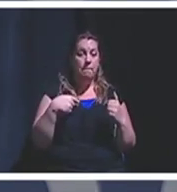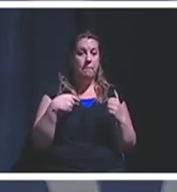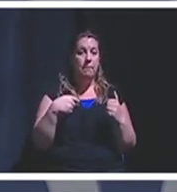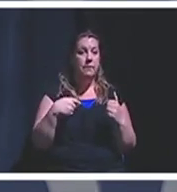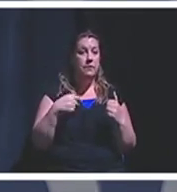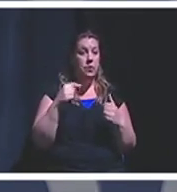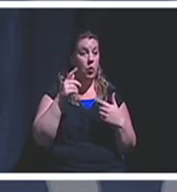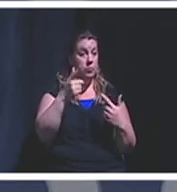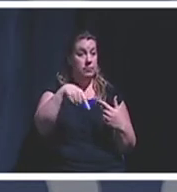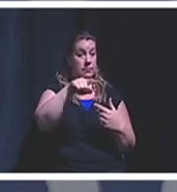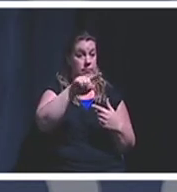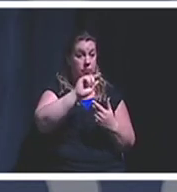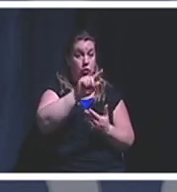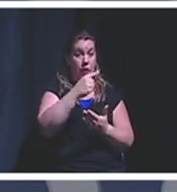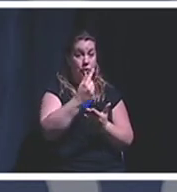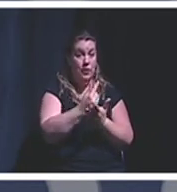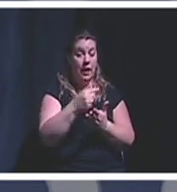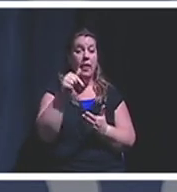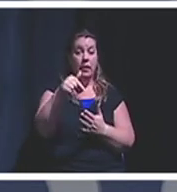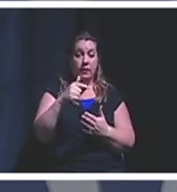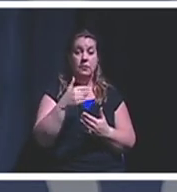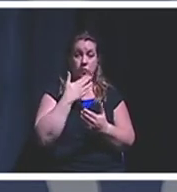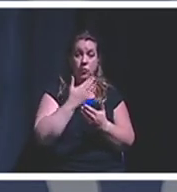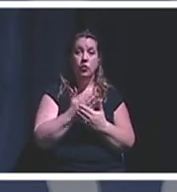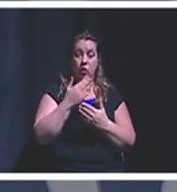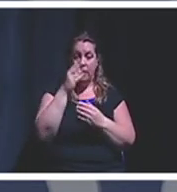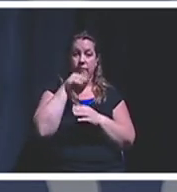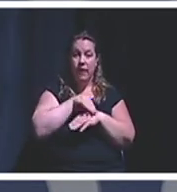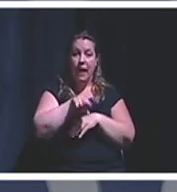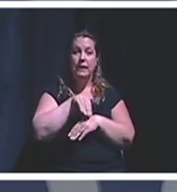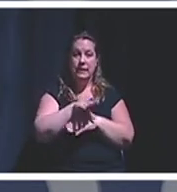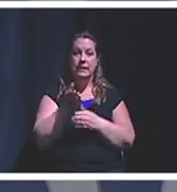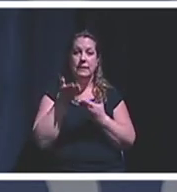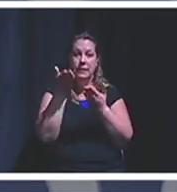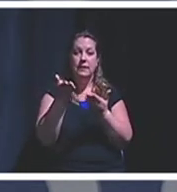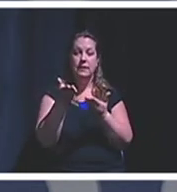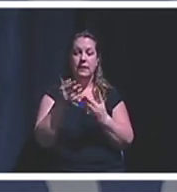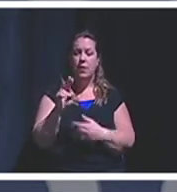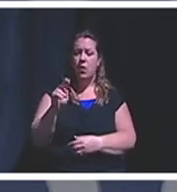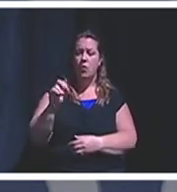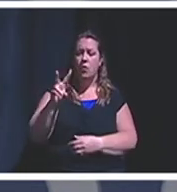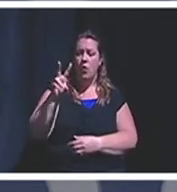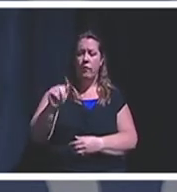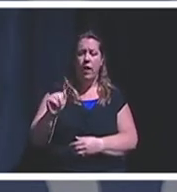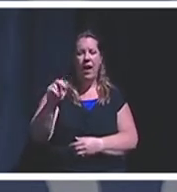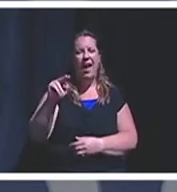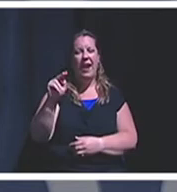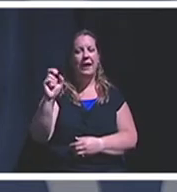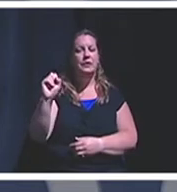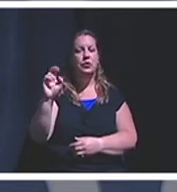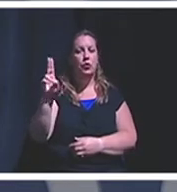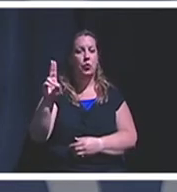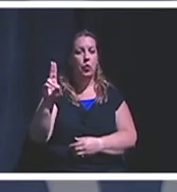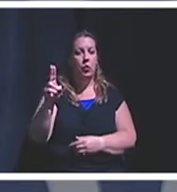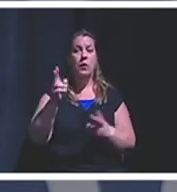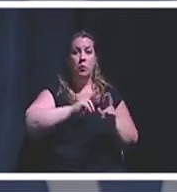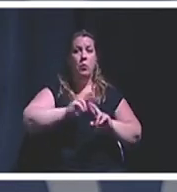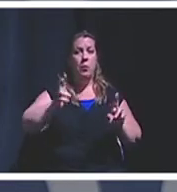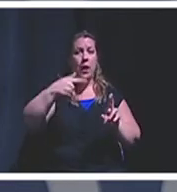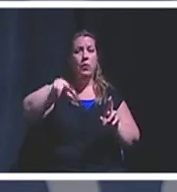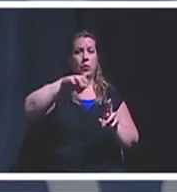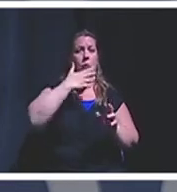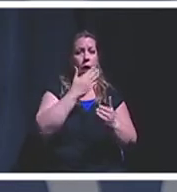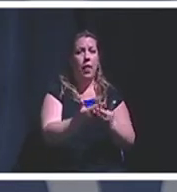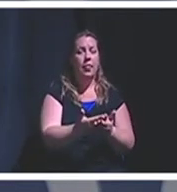Graduates, these are good words to live by. NOVA has prepared you well. Opportunity